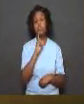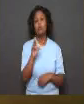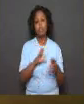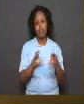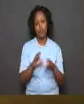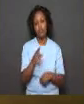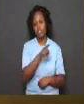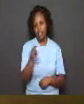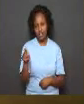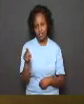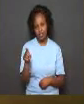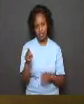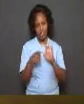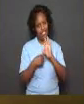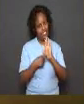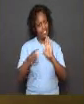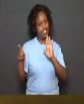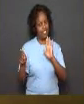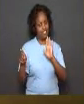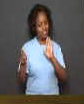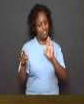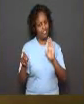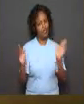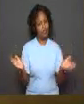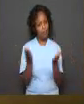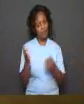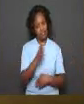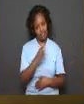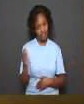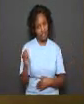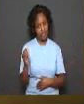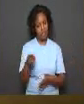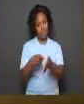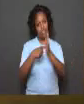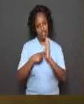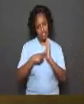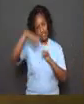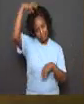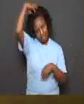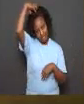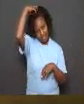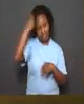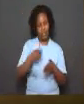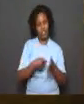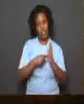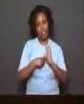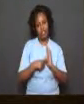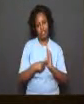to promote the transparency and accountability of the government?